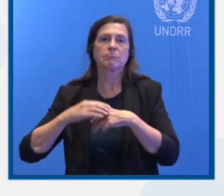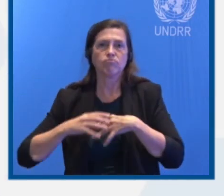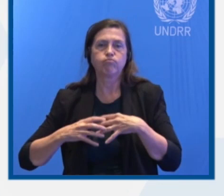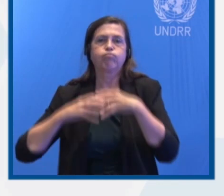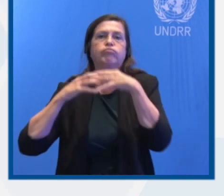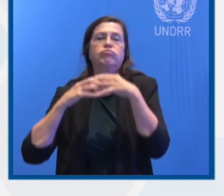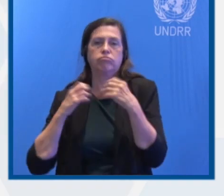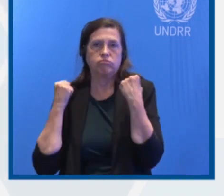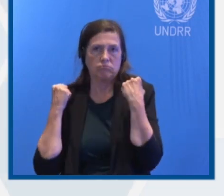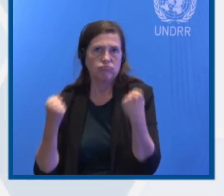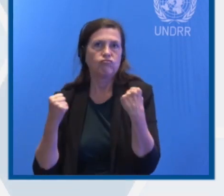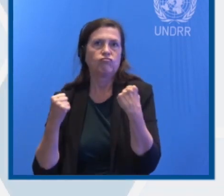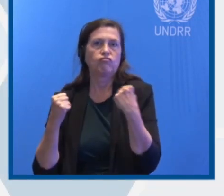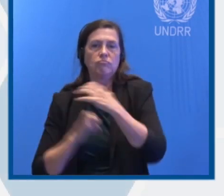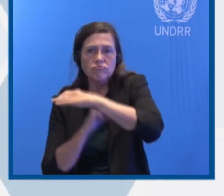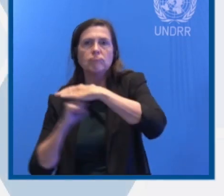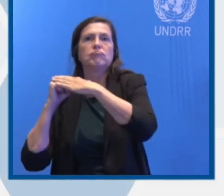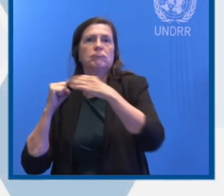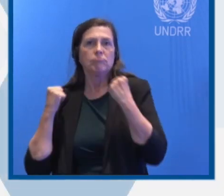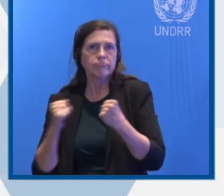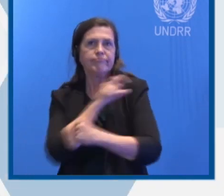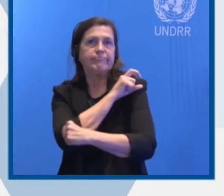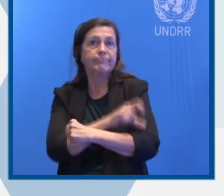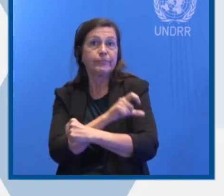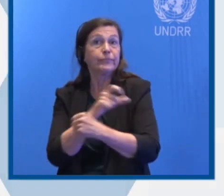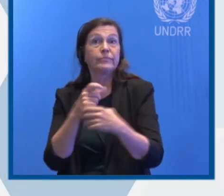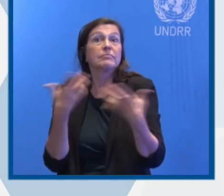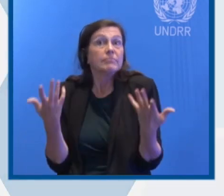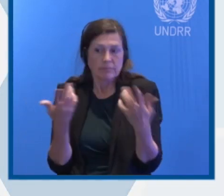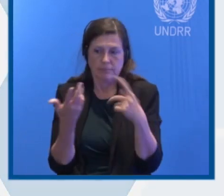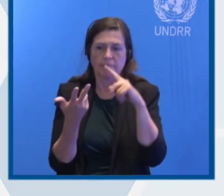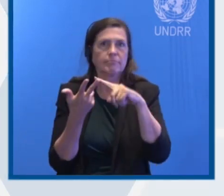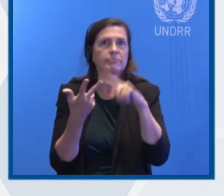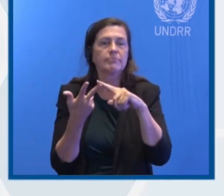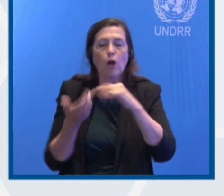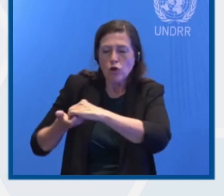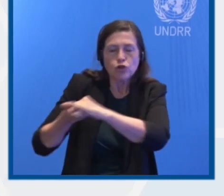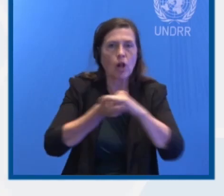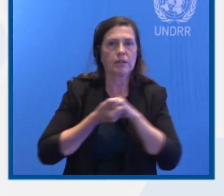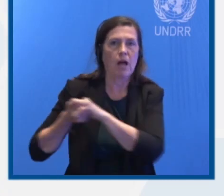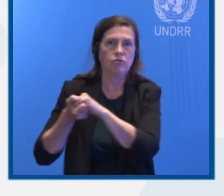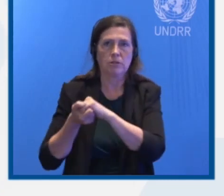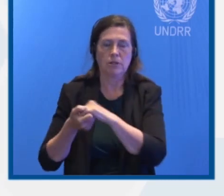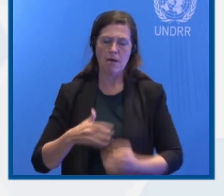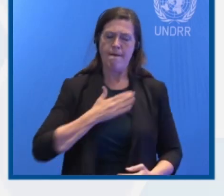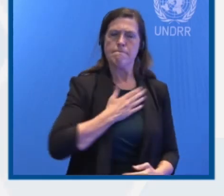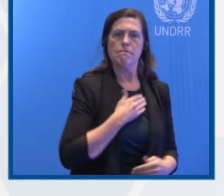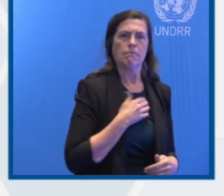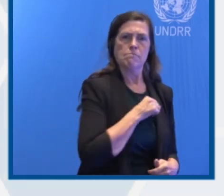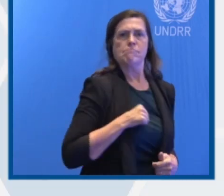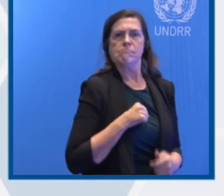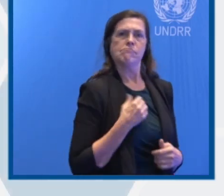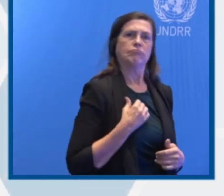we have greater cooperation and solidarity? How do we go beyond just physical disaster and climate risks to look at